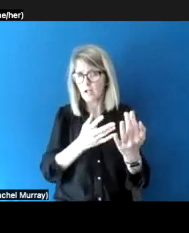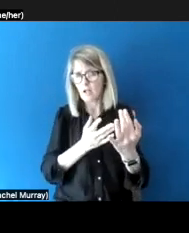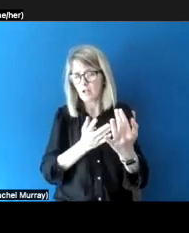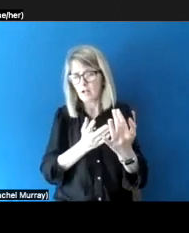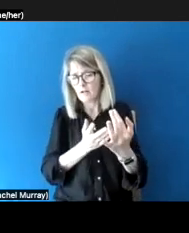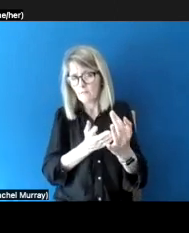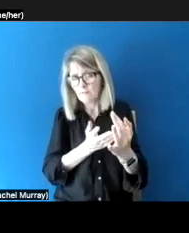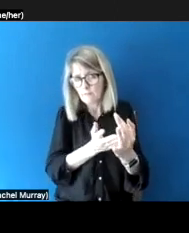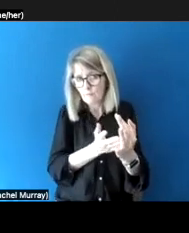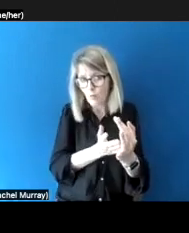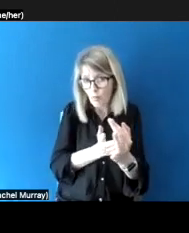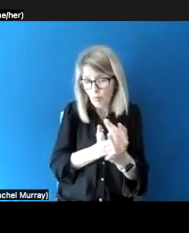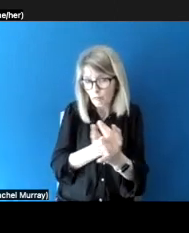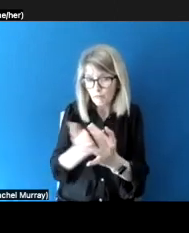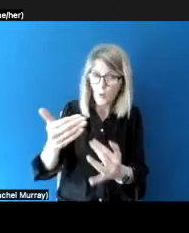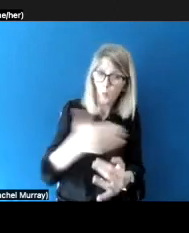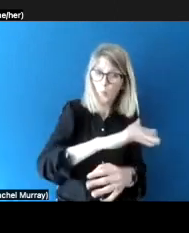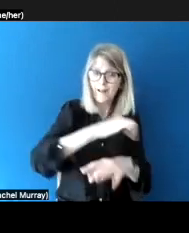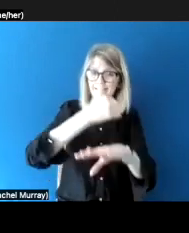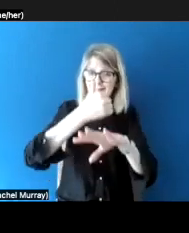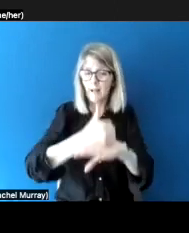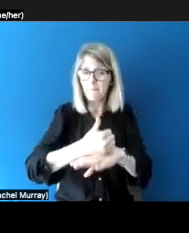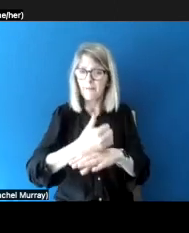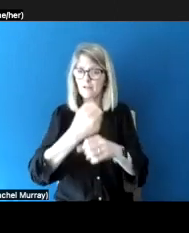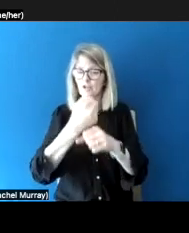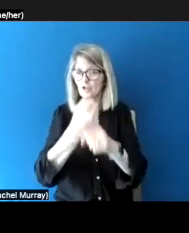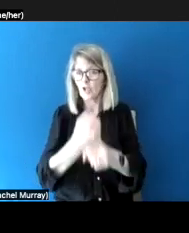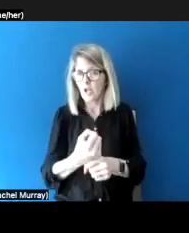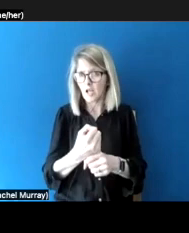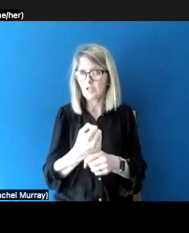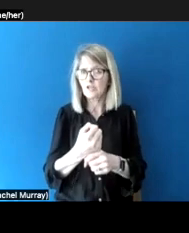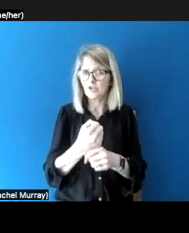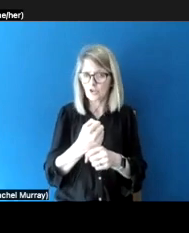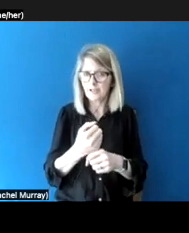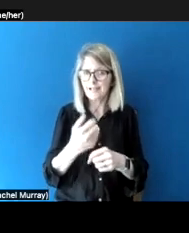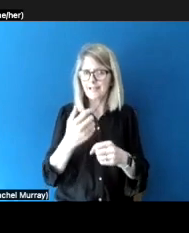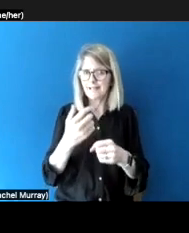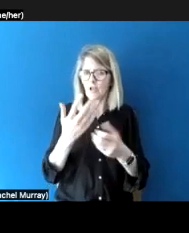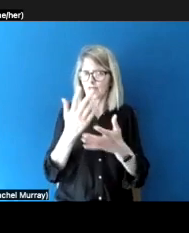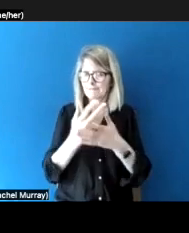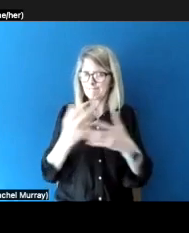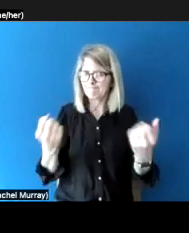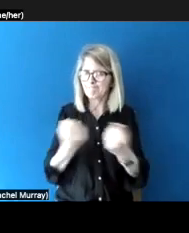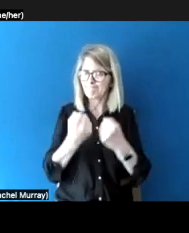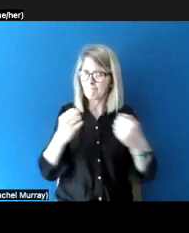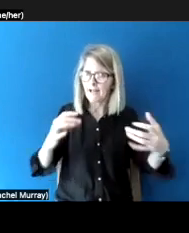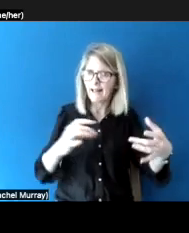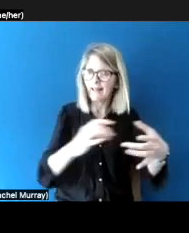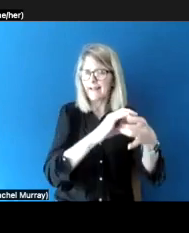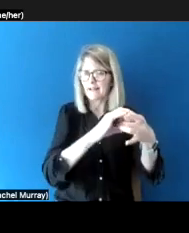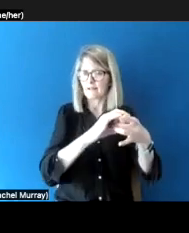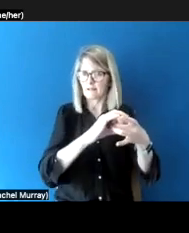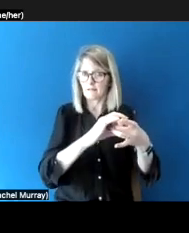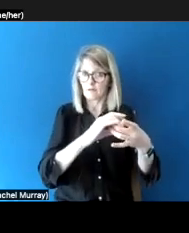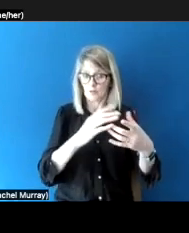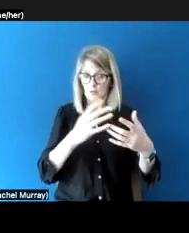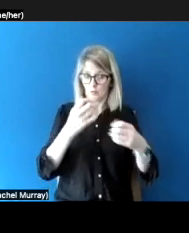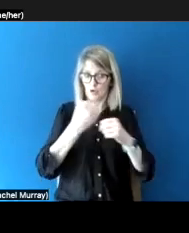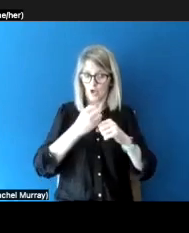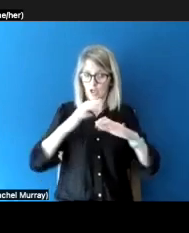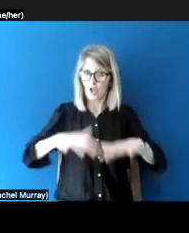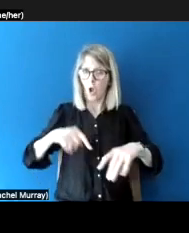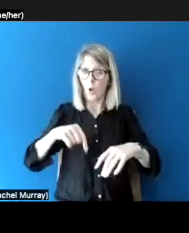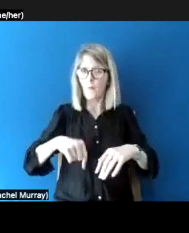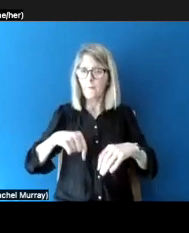established church had a very big, significant buy-in within the church back home. And of course, the church